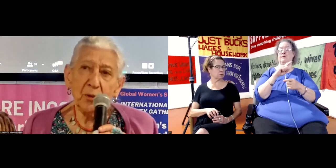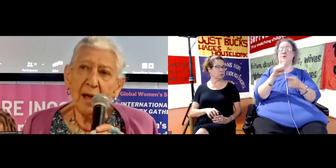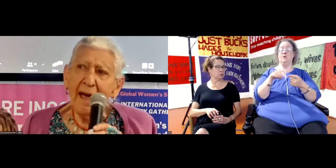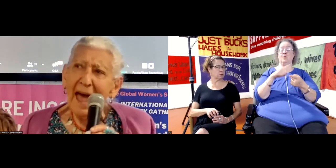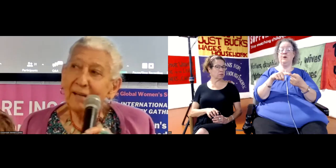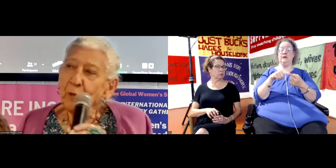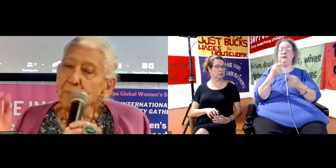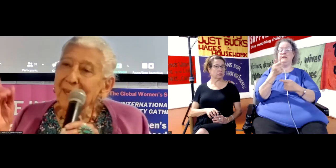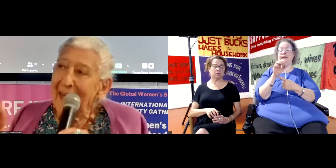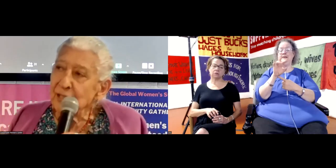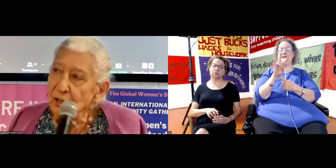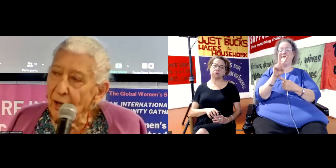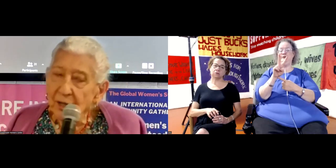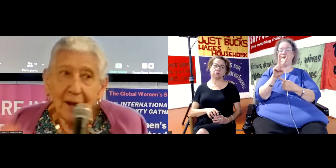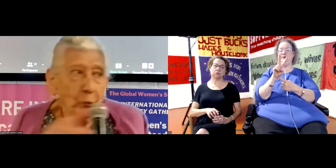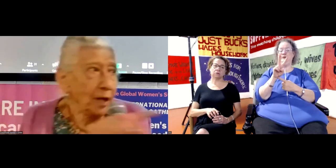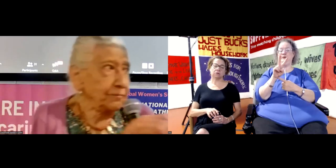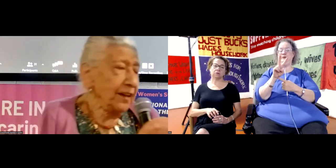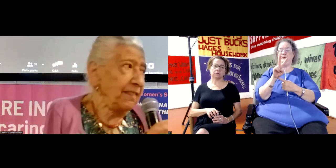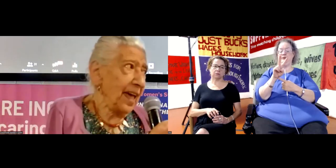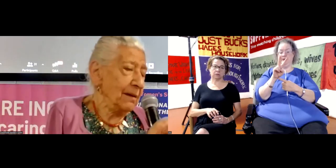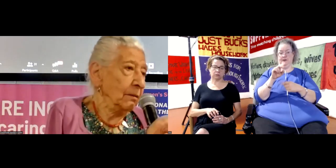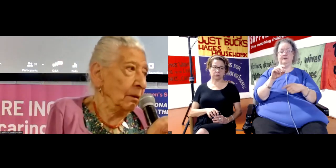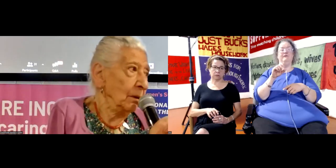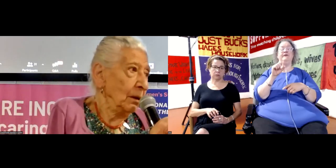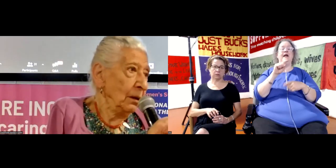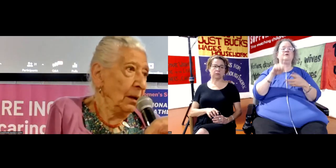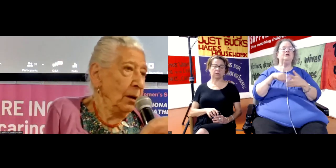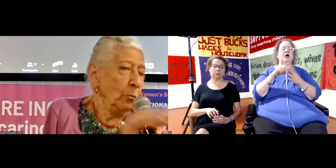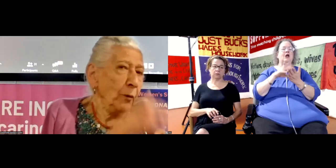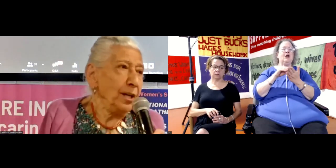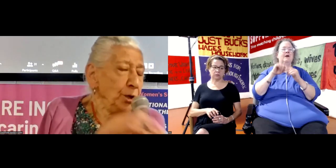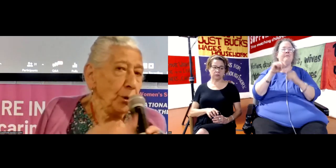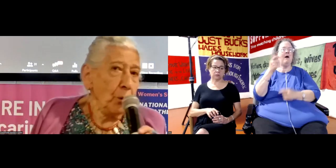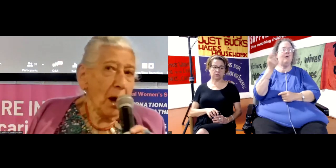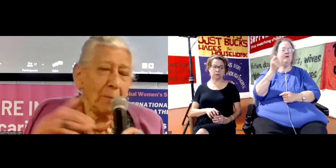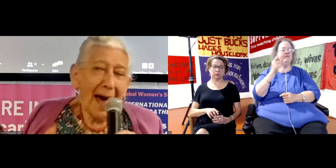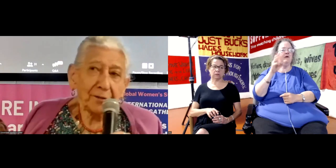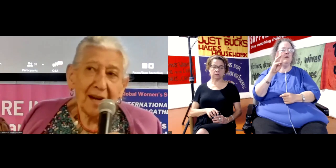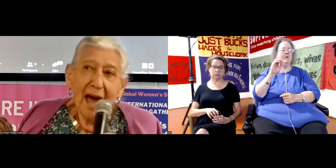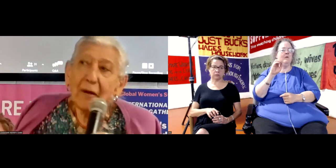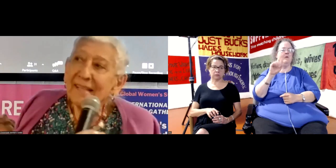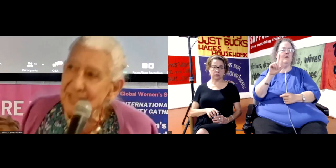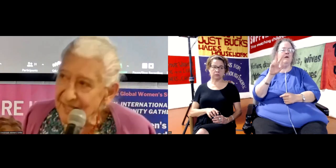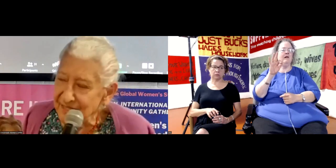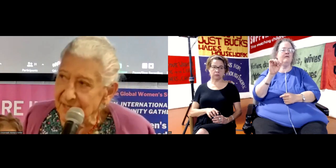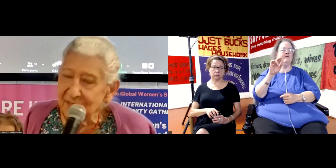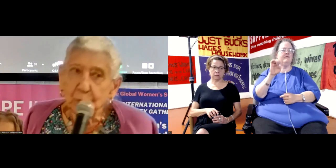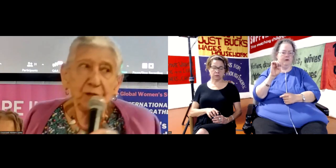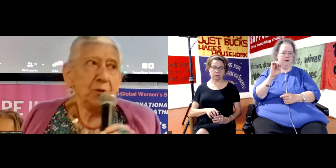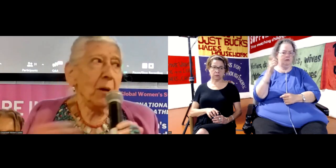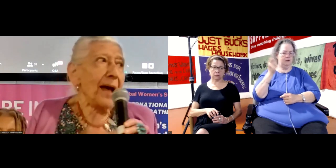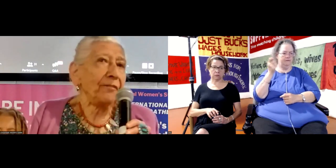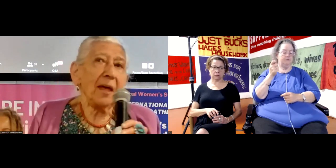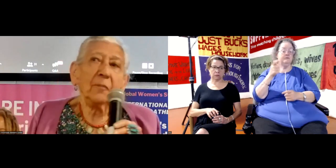1972. And we began to learn about welfare then. We knew about our ancestors.